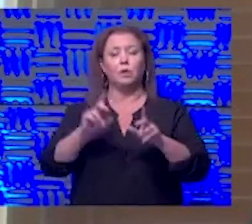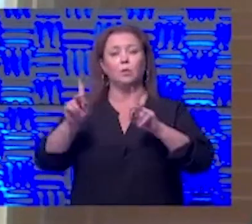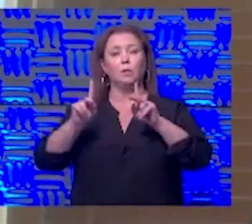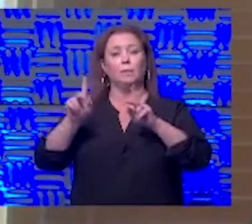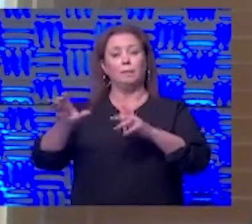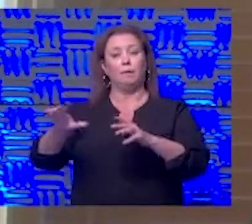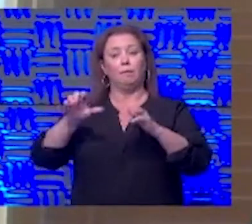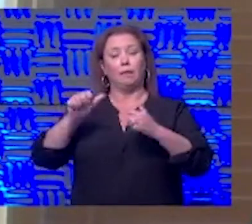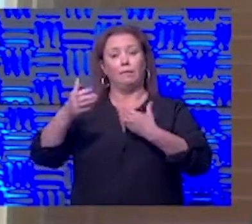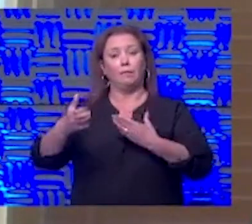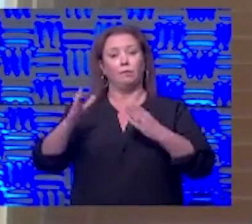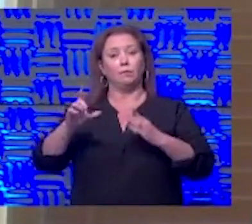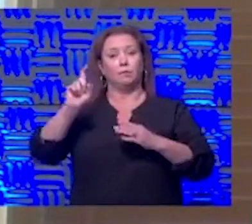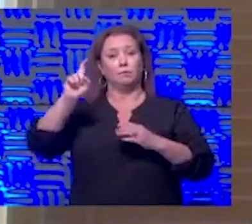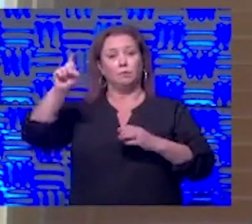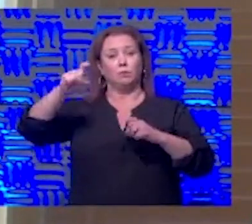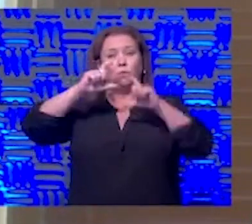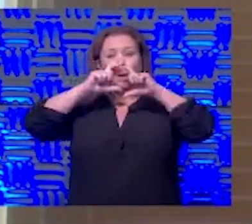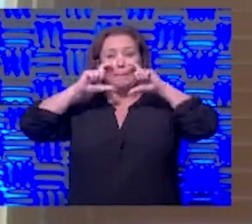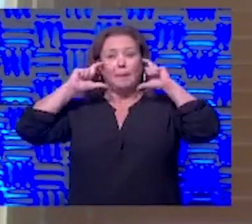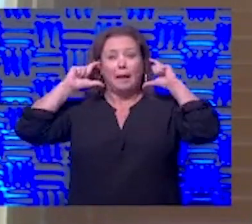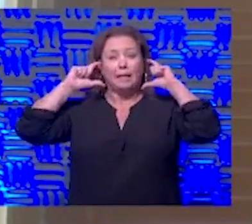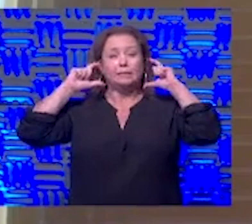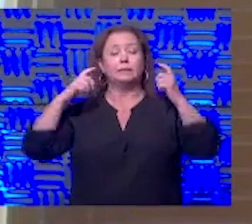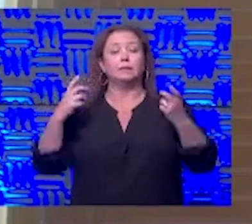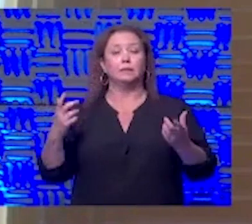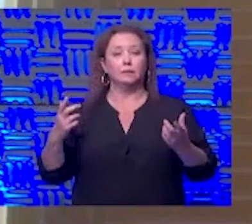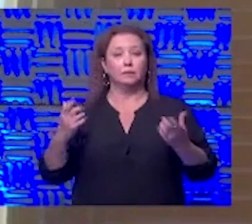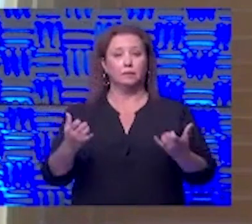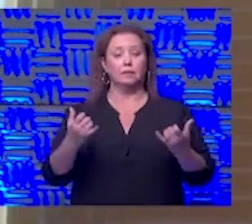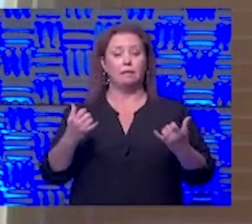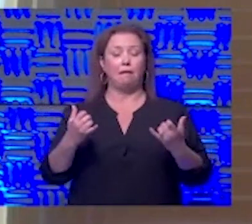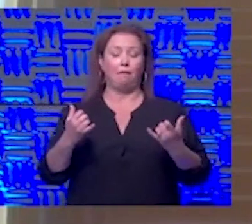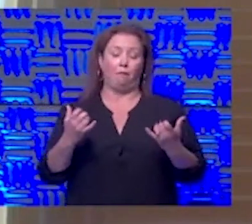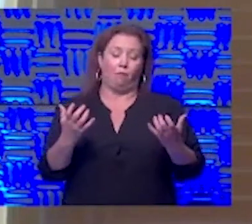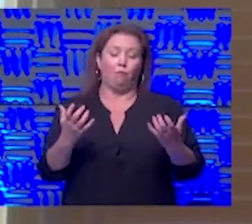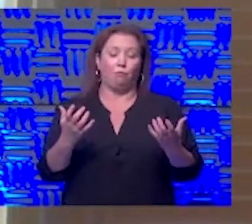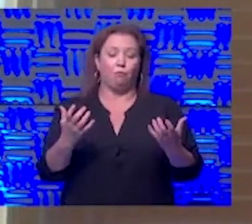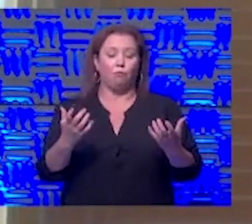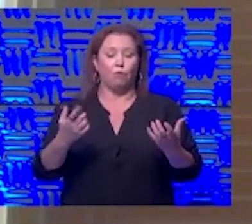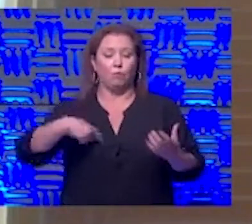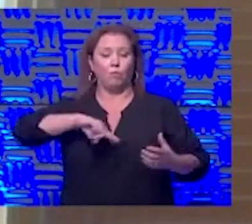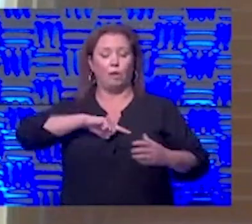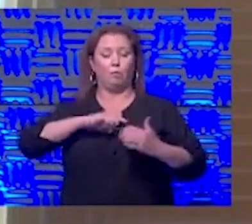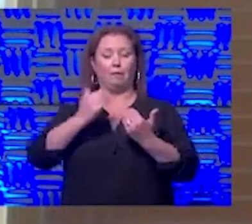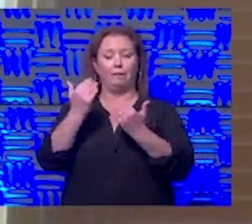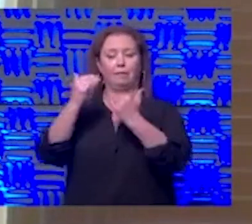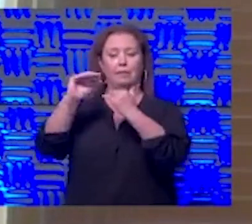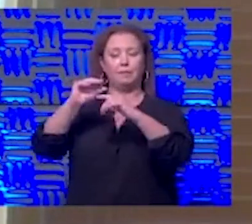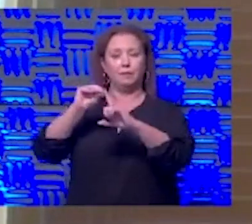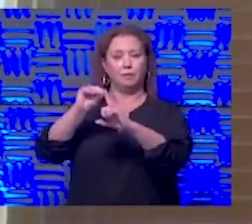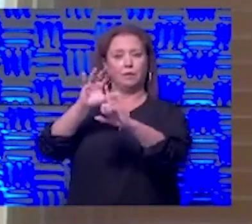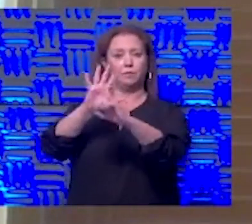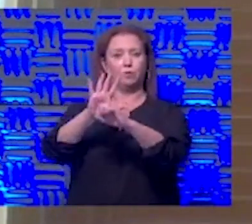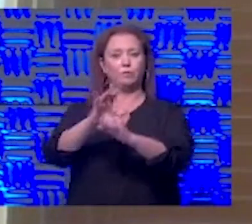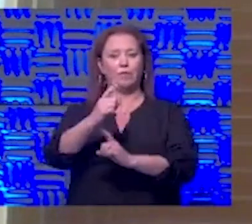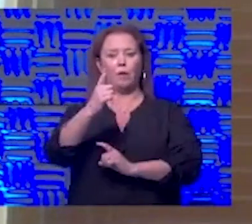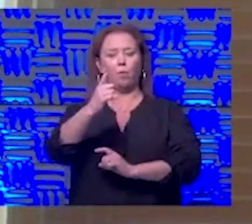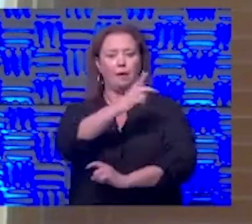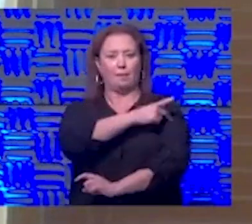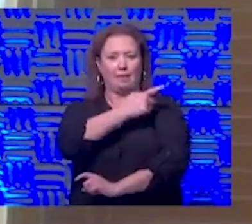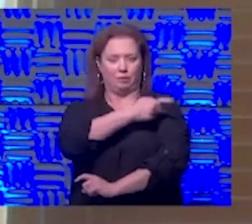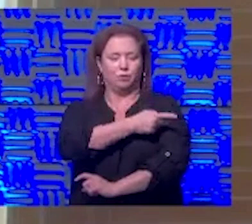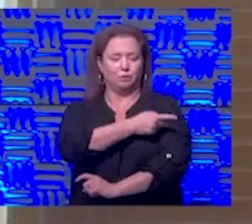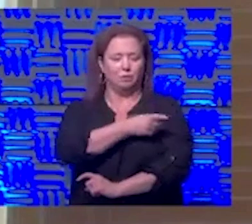their rooms, they're supposed to be wearing masks. And so now, theoretically, we would have contained that exposure to that one patient or